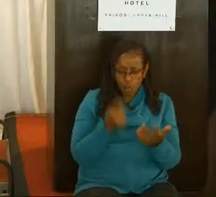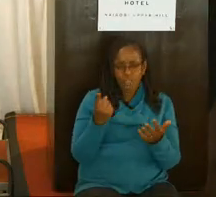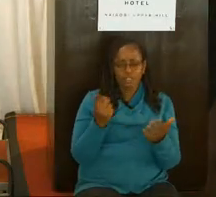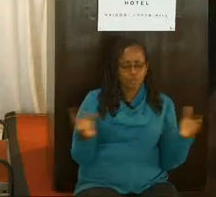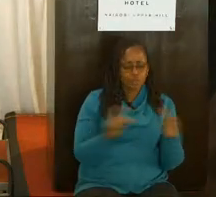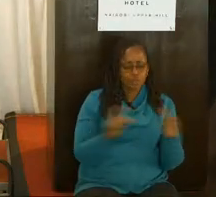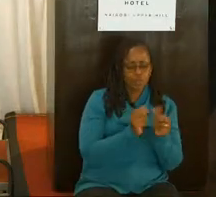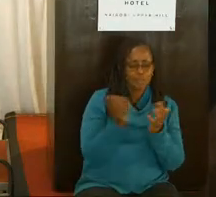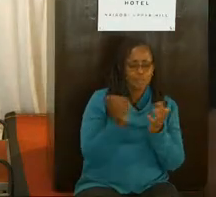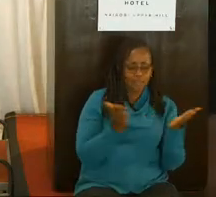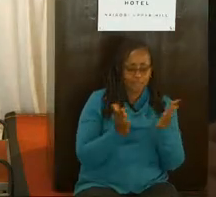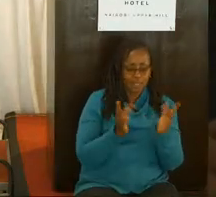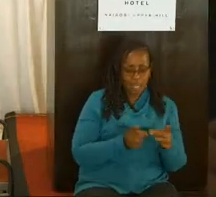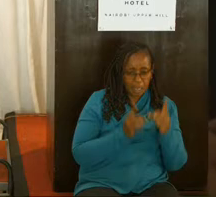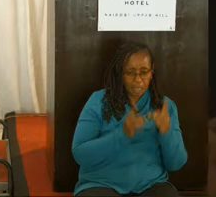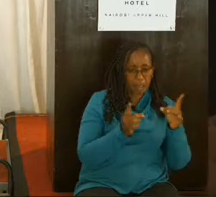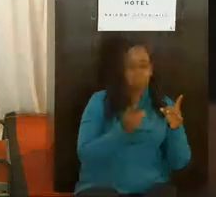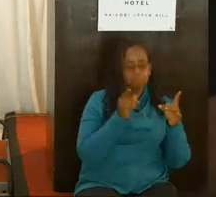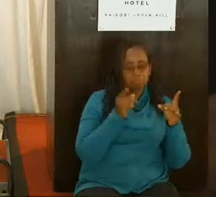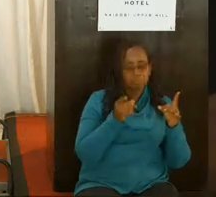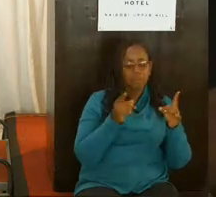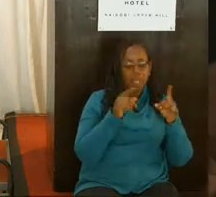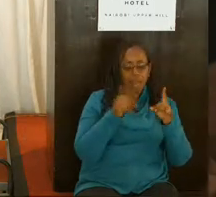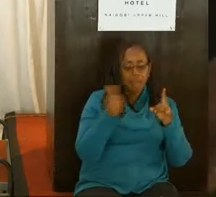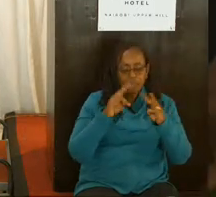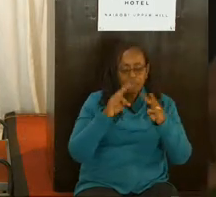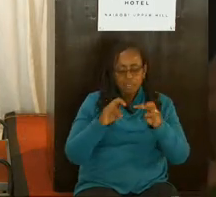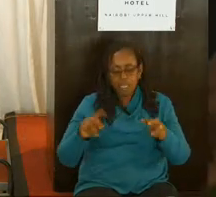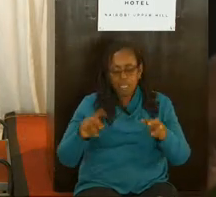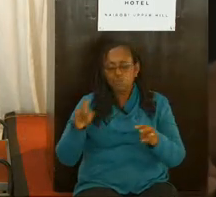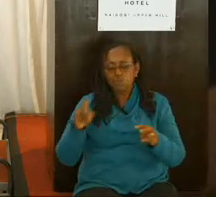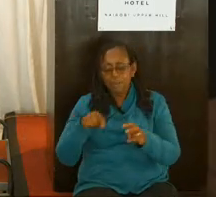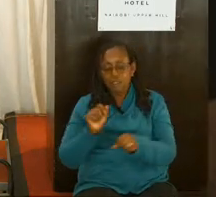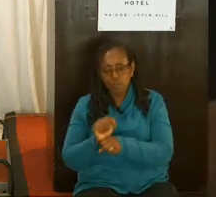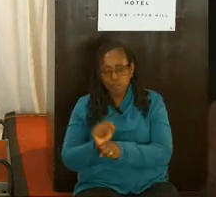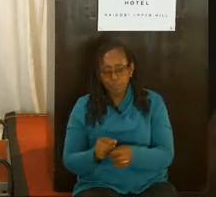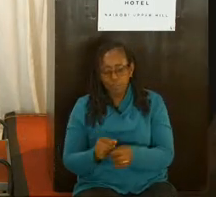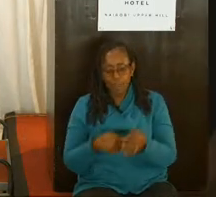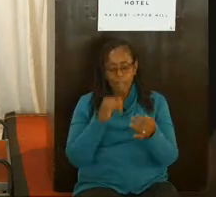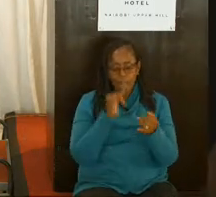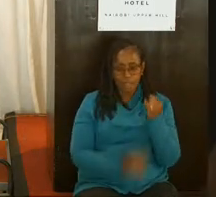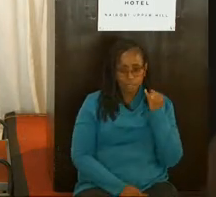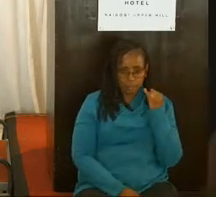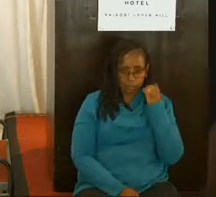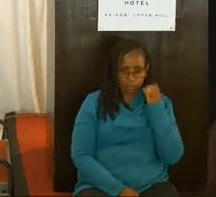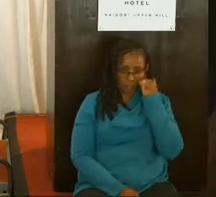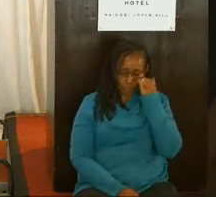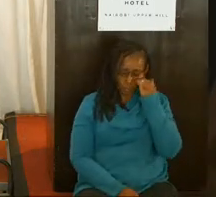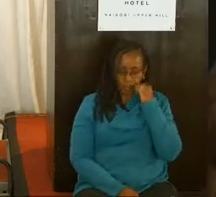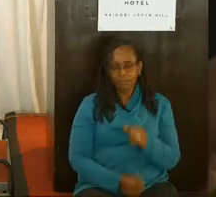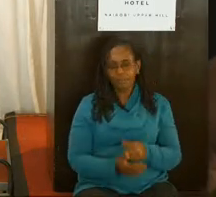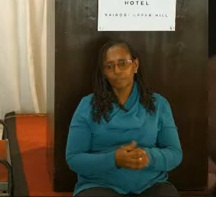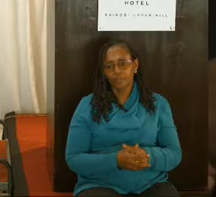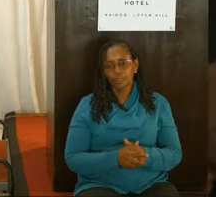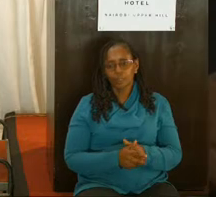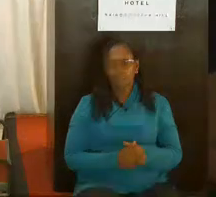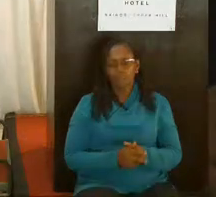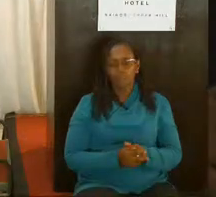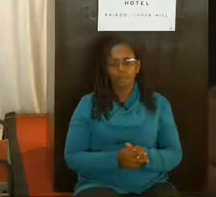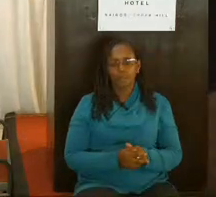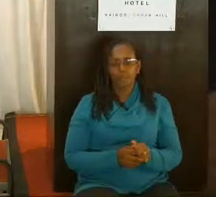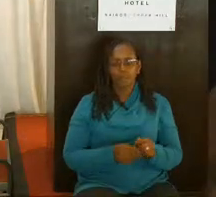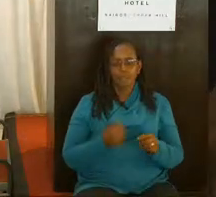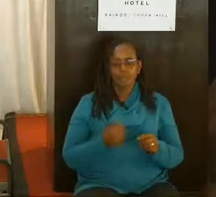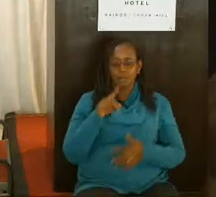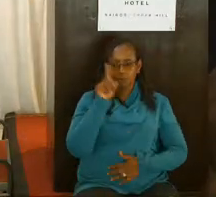delivery I think is another research that we need to find out then the last there was a I think an aspect of enforcement